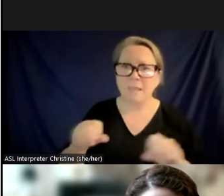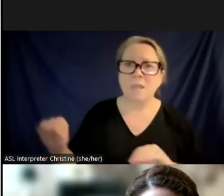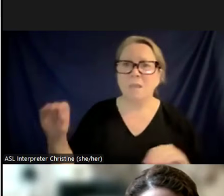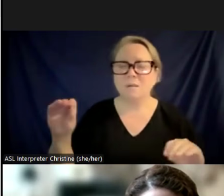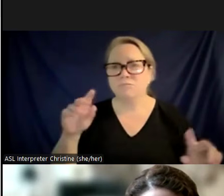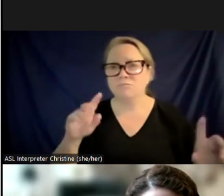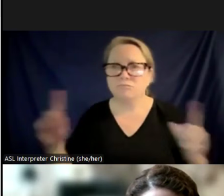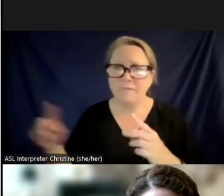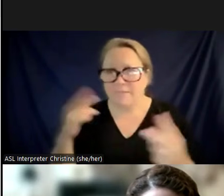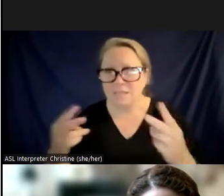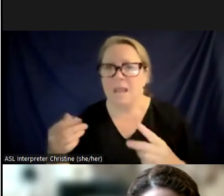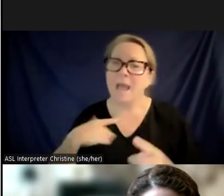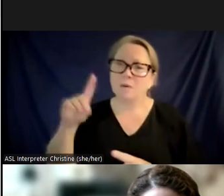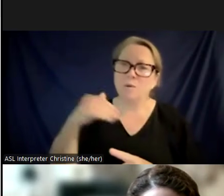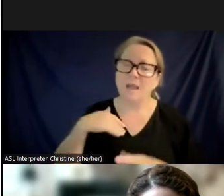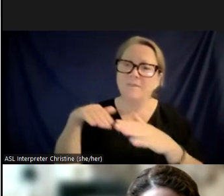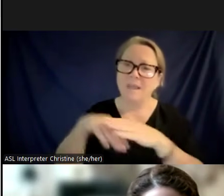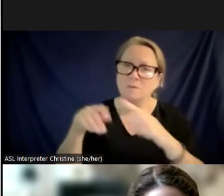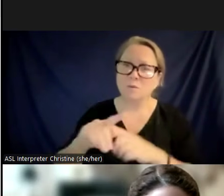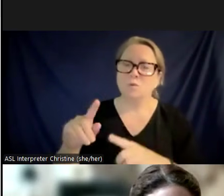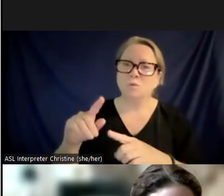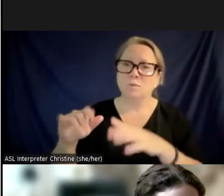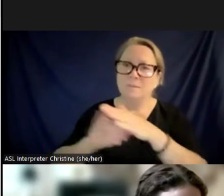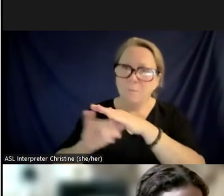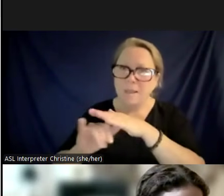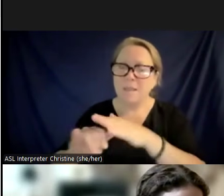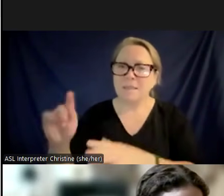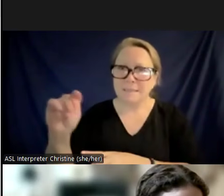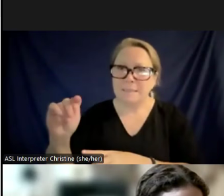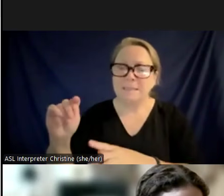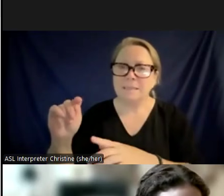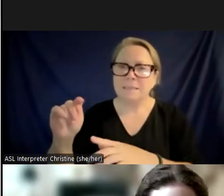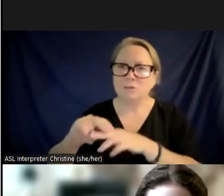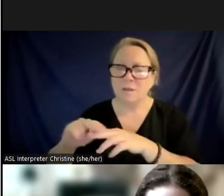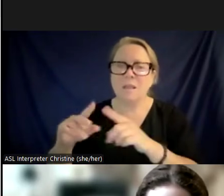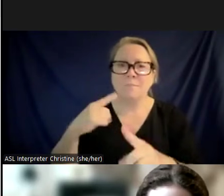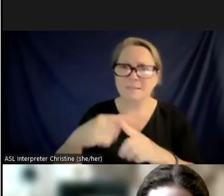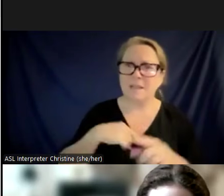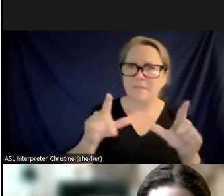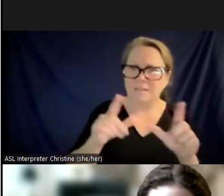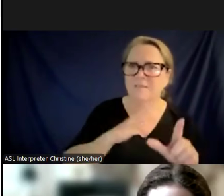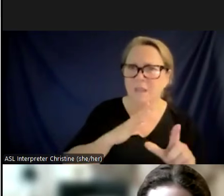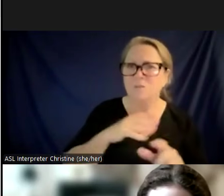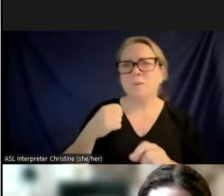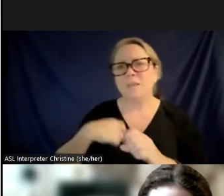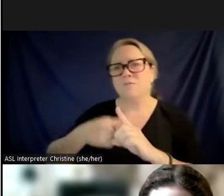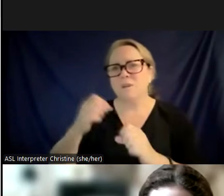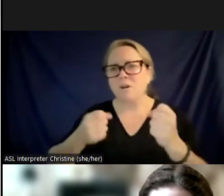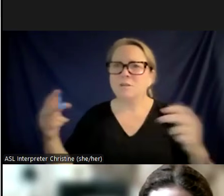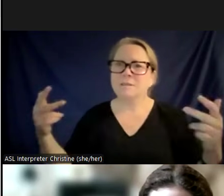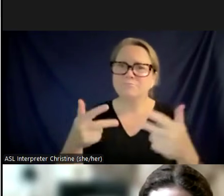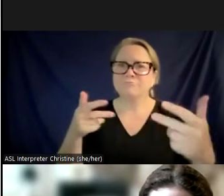have access to the T and I have my license, which is great. So, we can rent cars and meet up places now. So